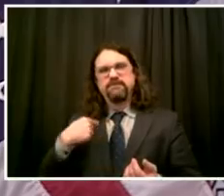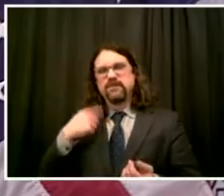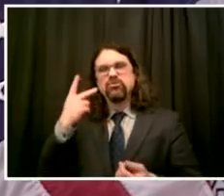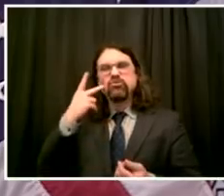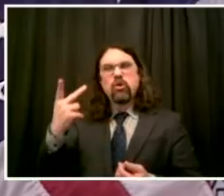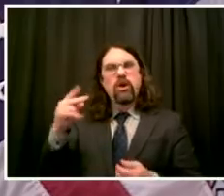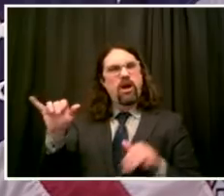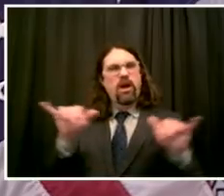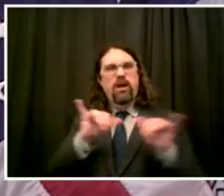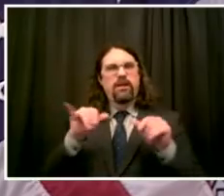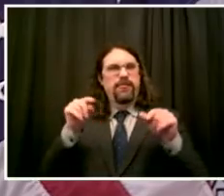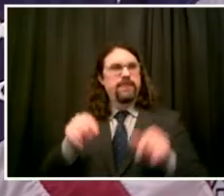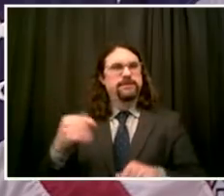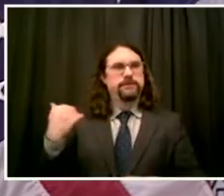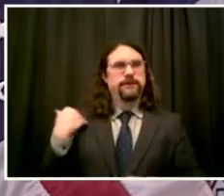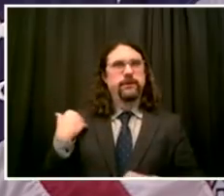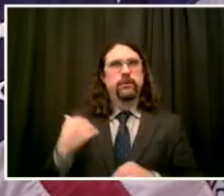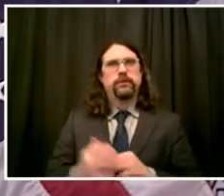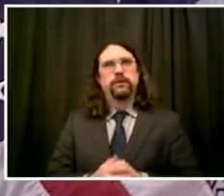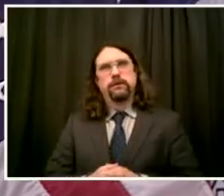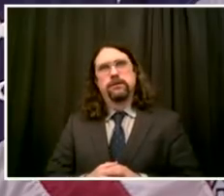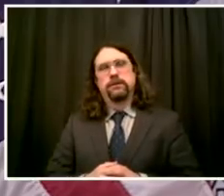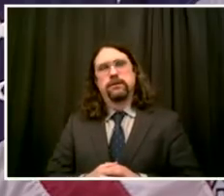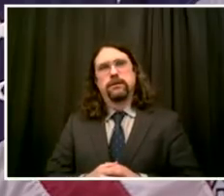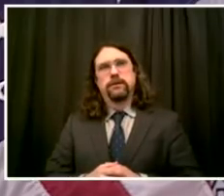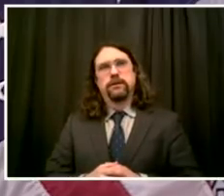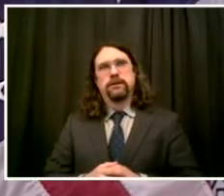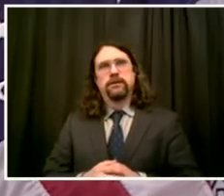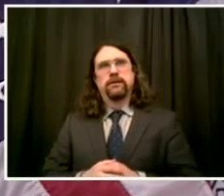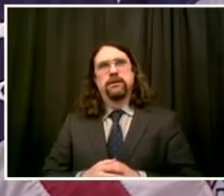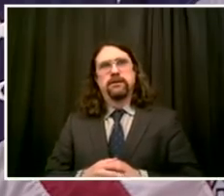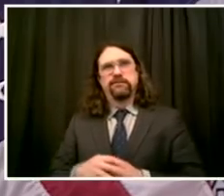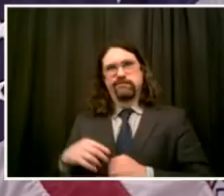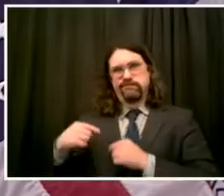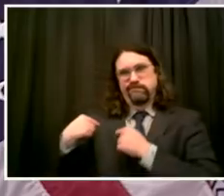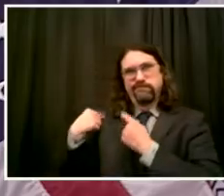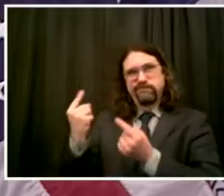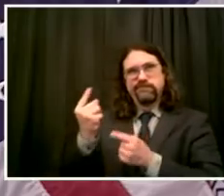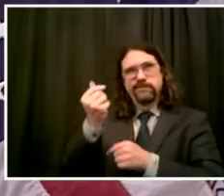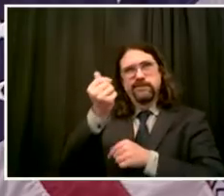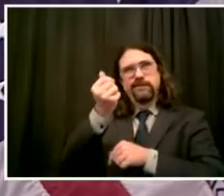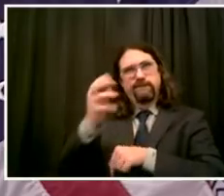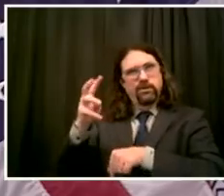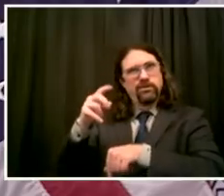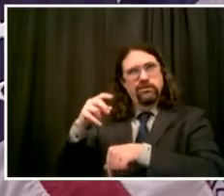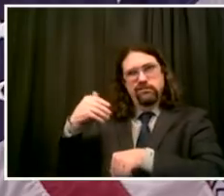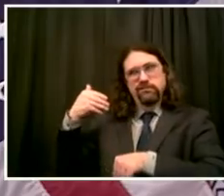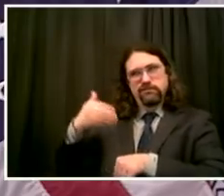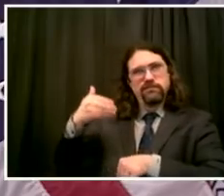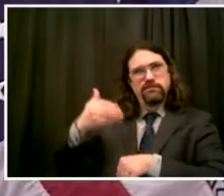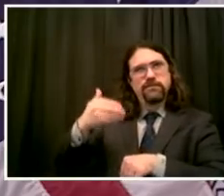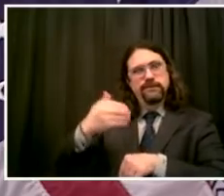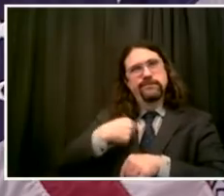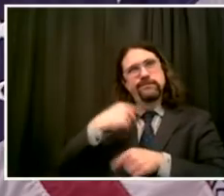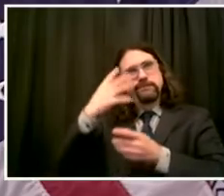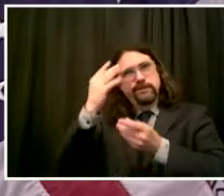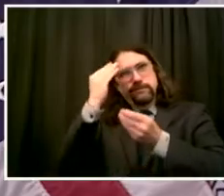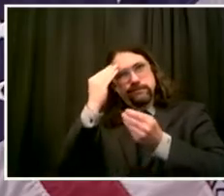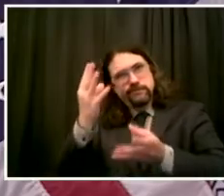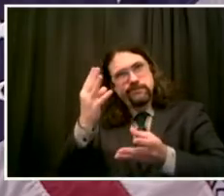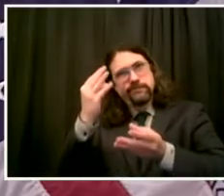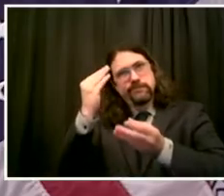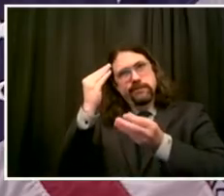to you about incidents of bias directed at Asian Americans in the context of